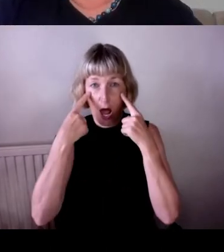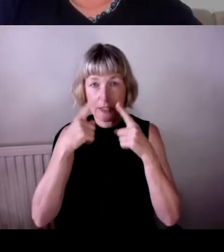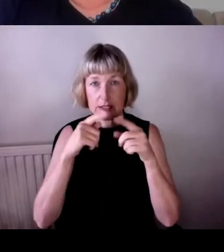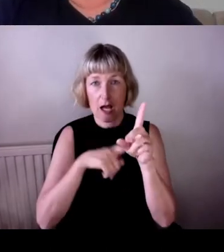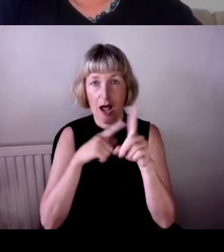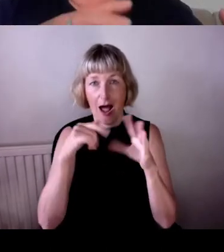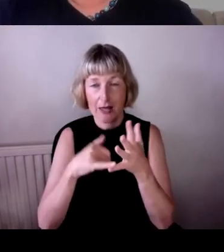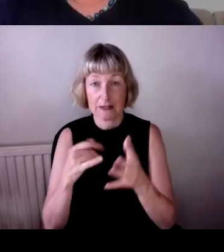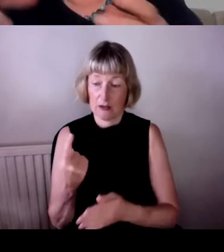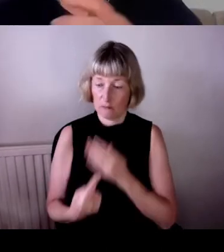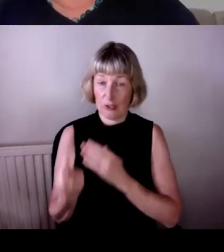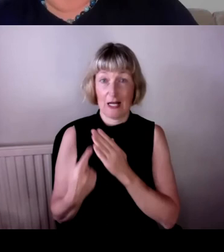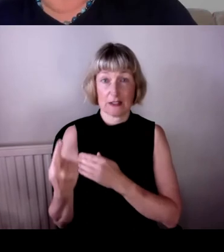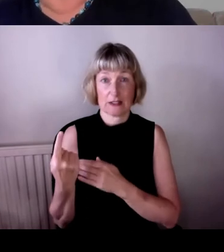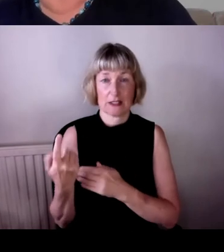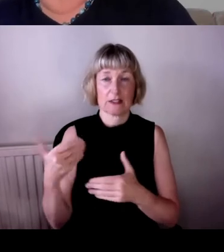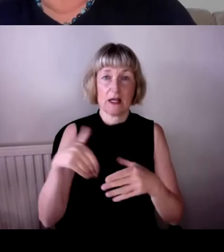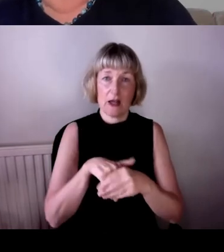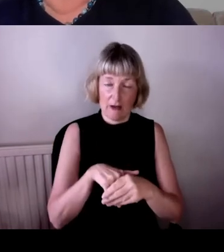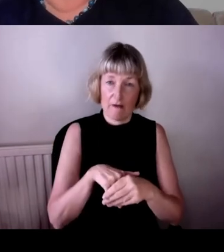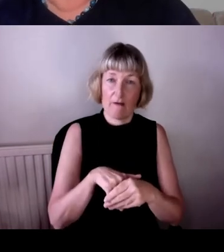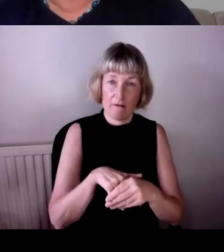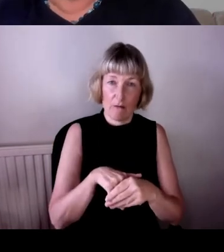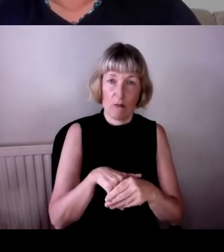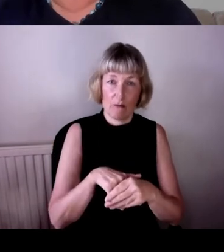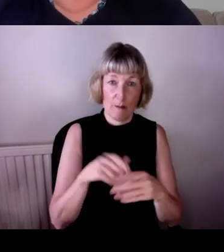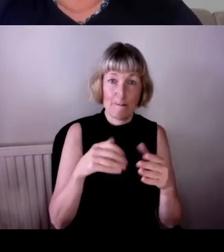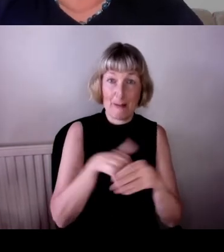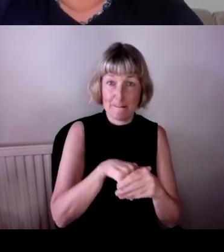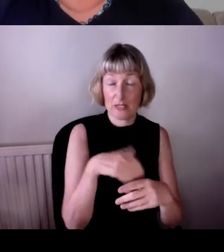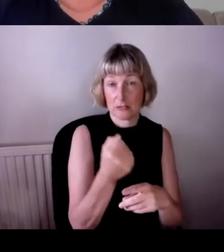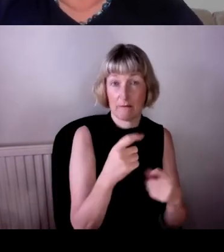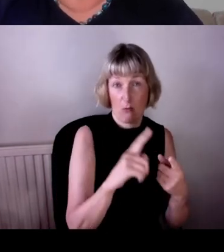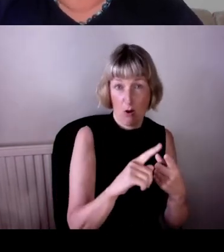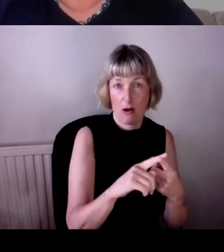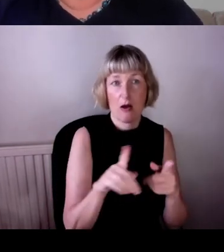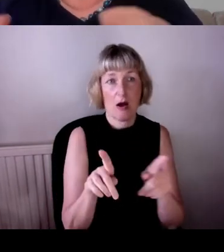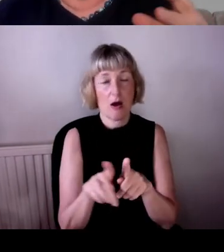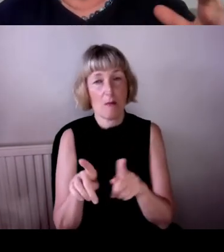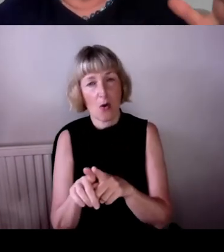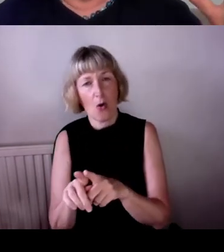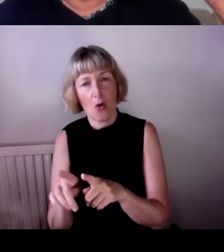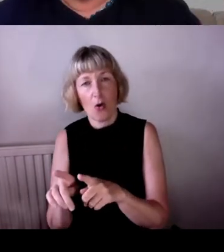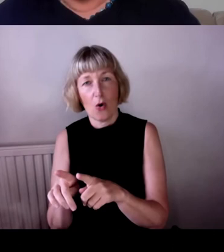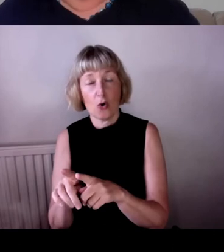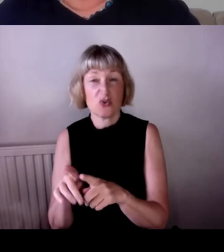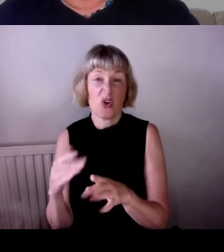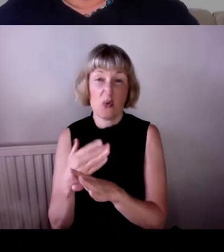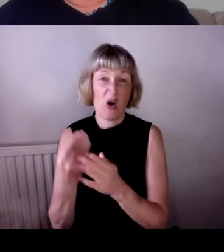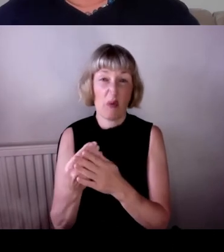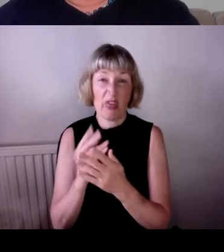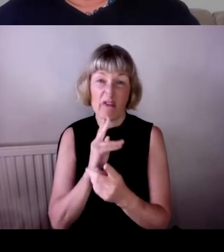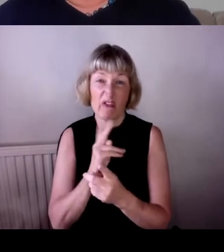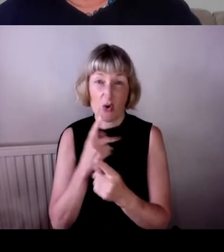audio description association and sometimes work for Vocalize. But they also do an awful lot of work themselves. And what they do is bring